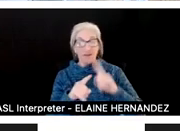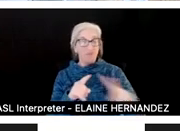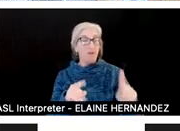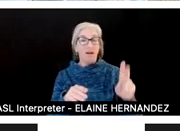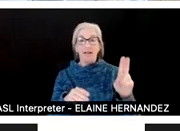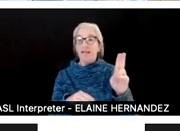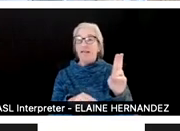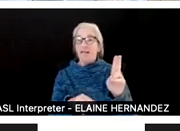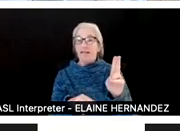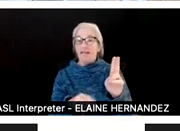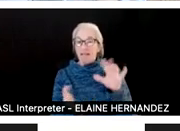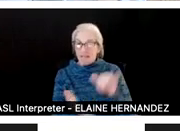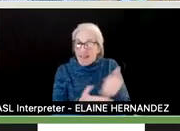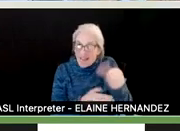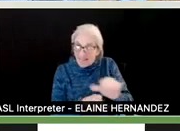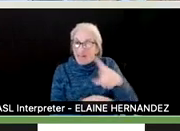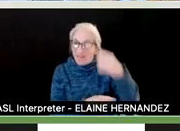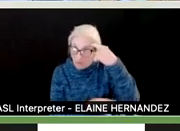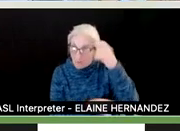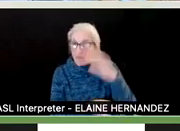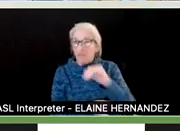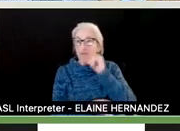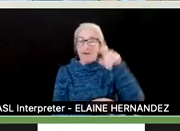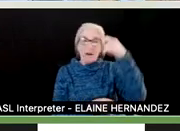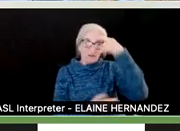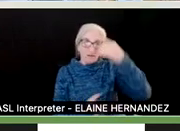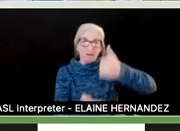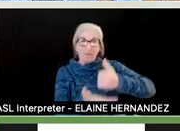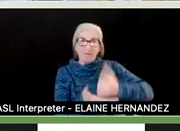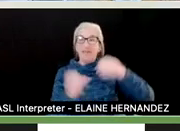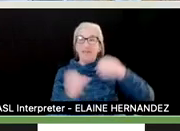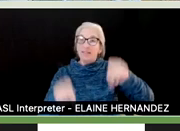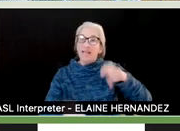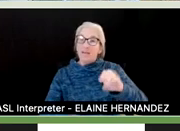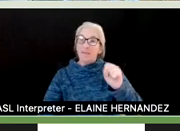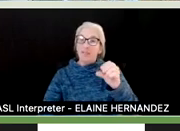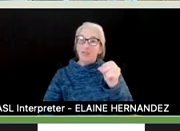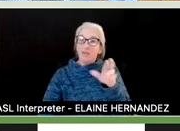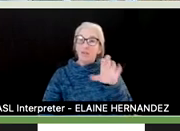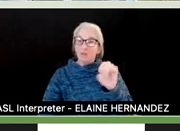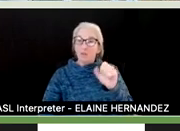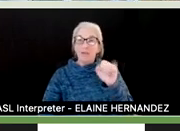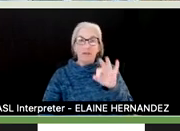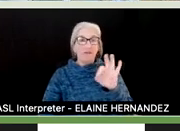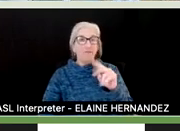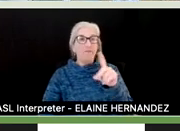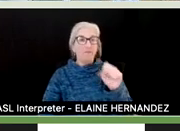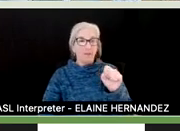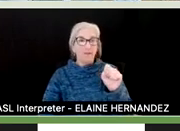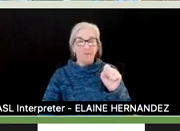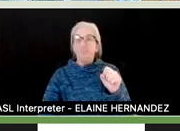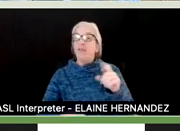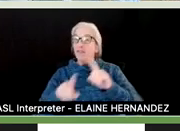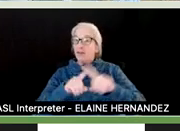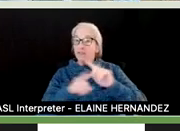government or non-government assistance. So there are a few different types of discrimination it protects